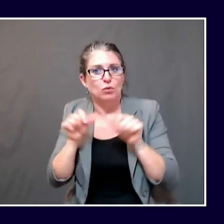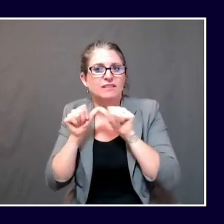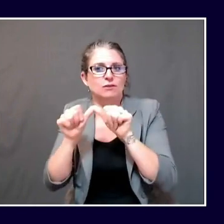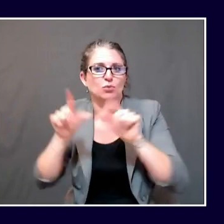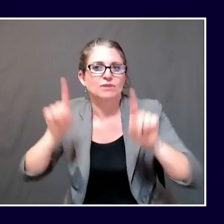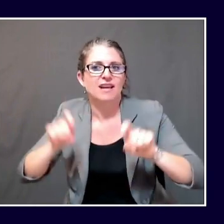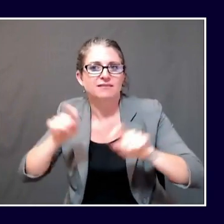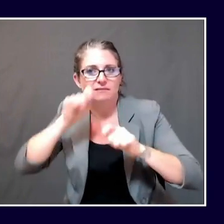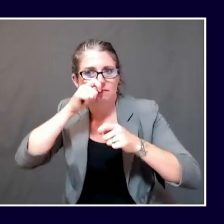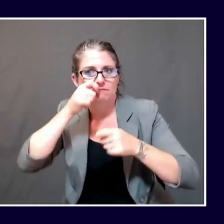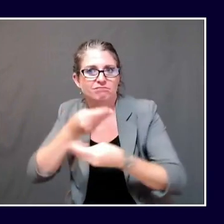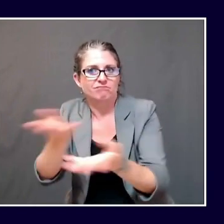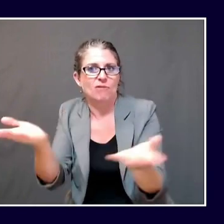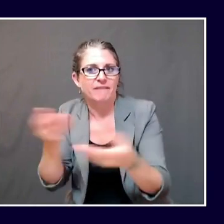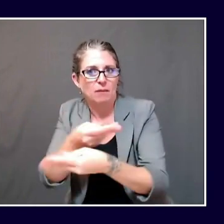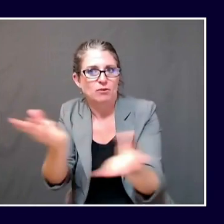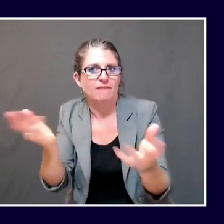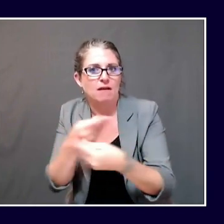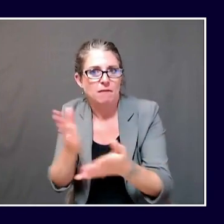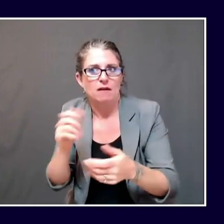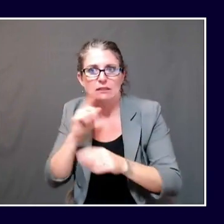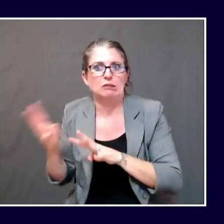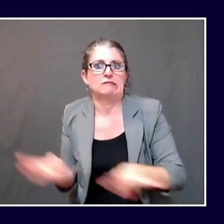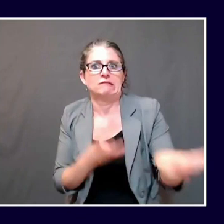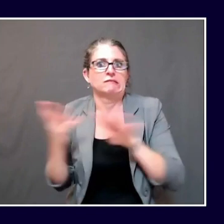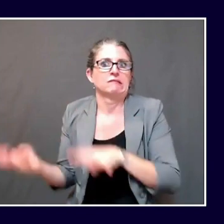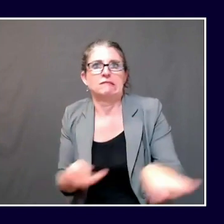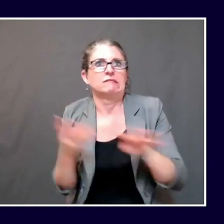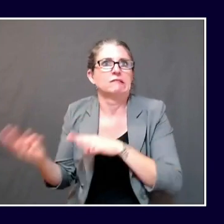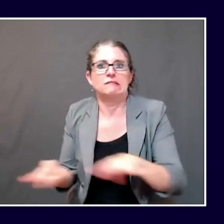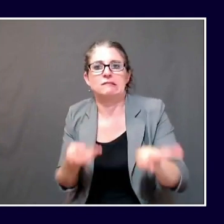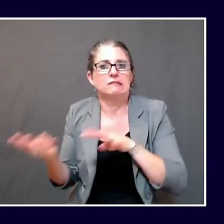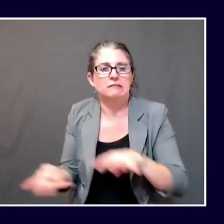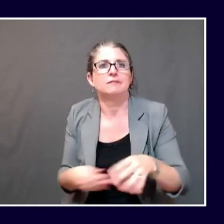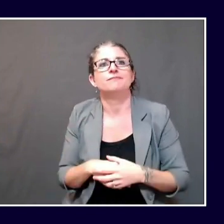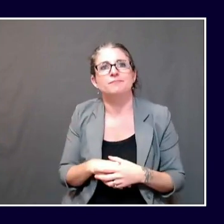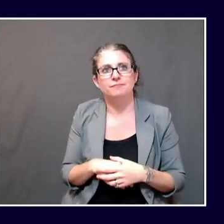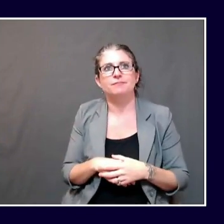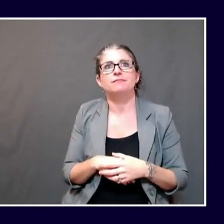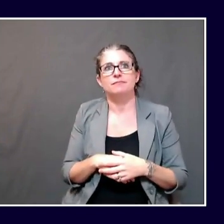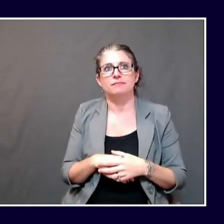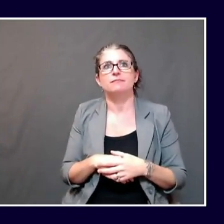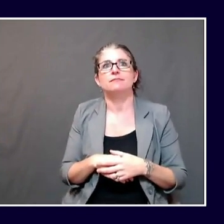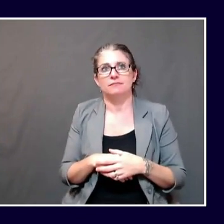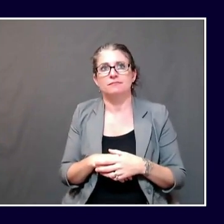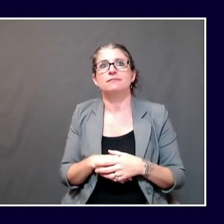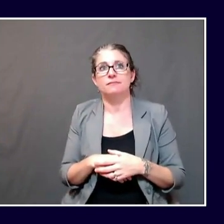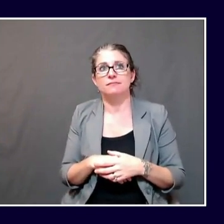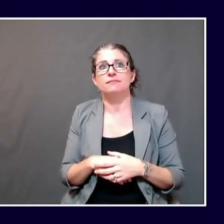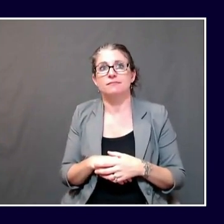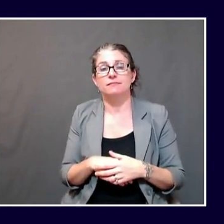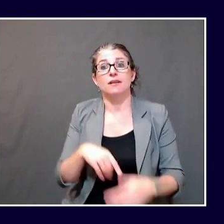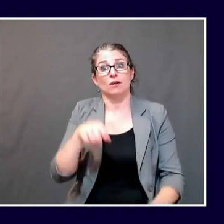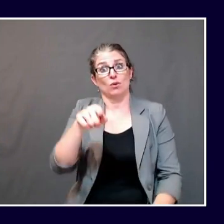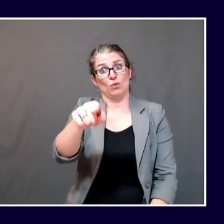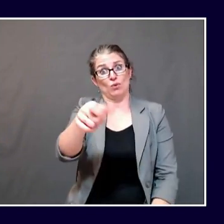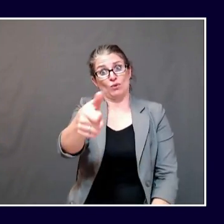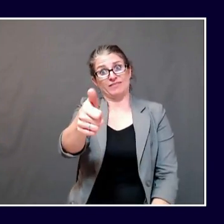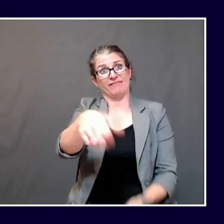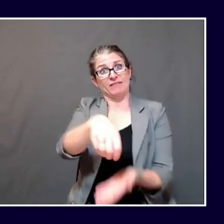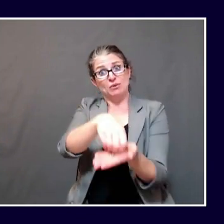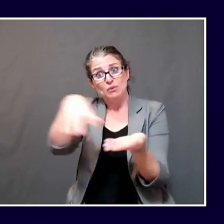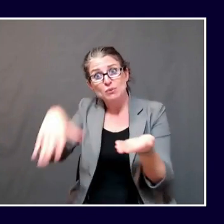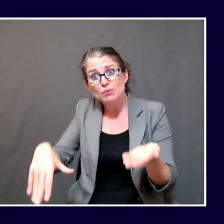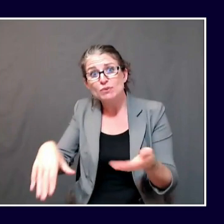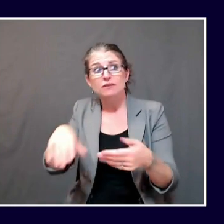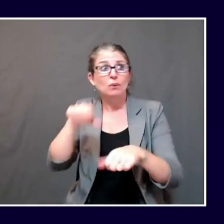testing, if you are a member of that group of close contacts, please reach out to the middle school and they will have further information on how you